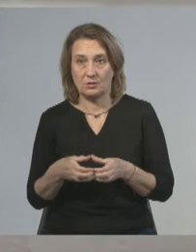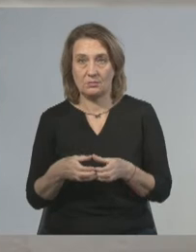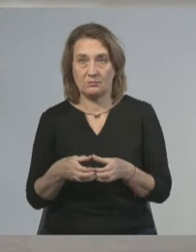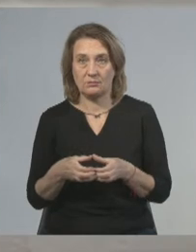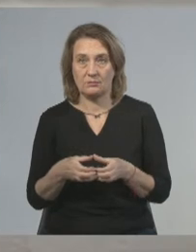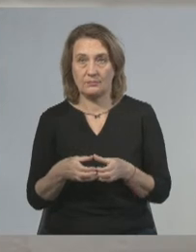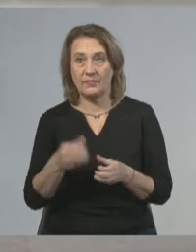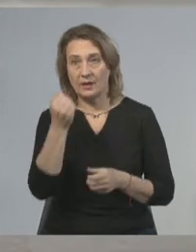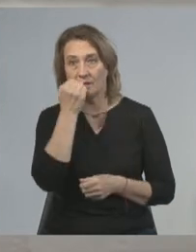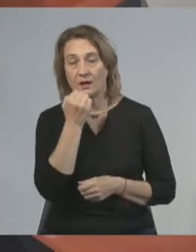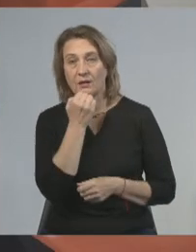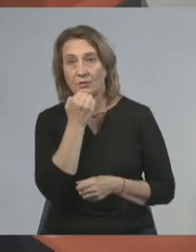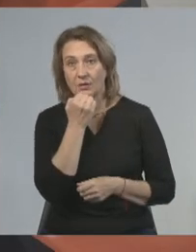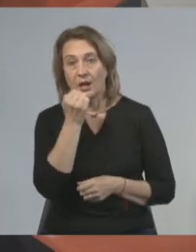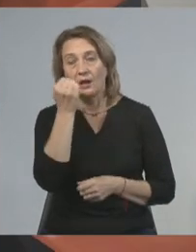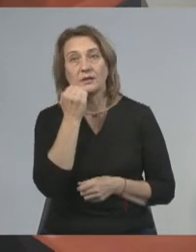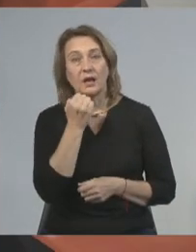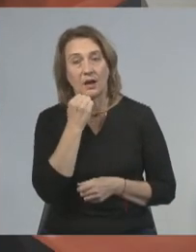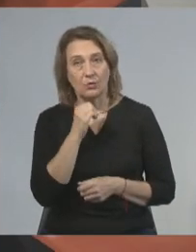was it